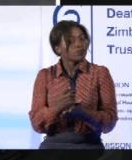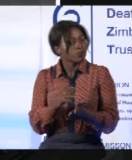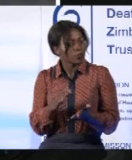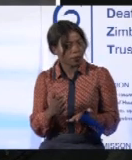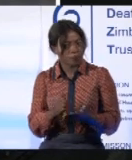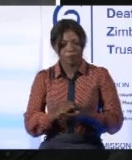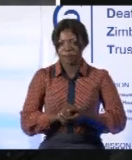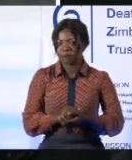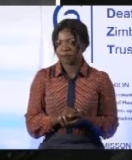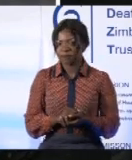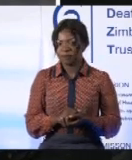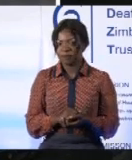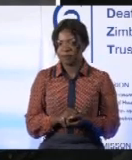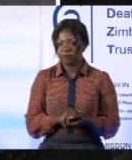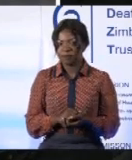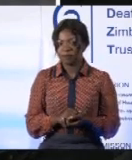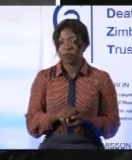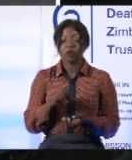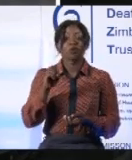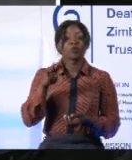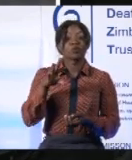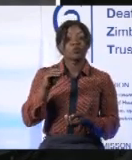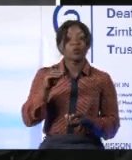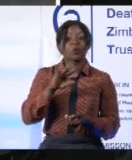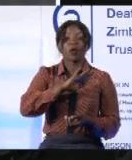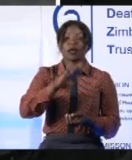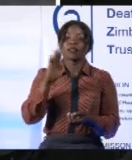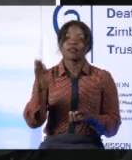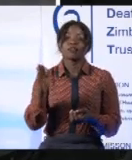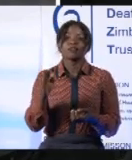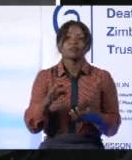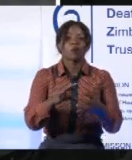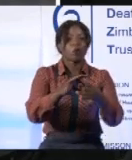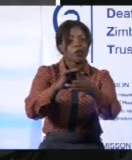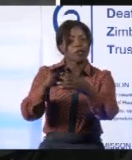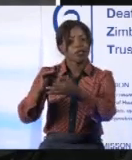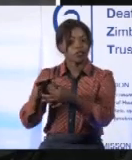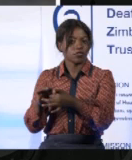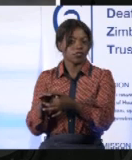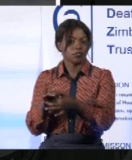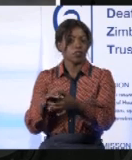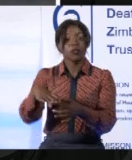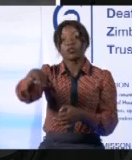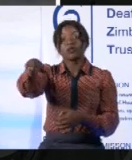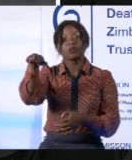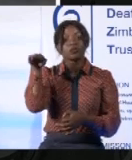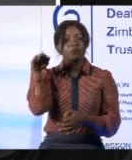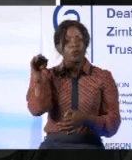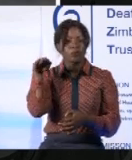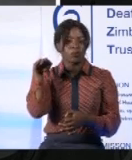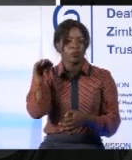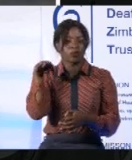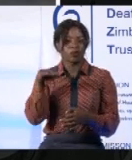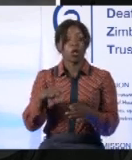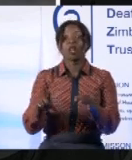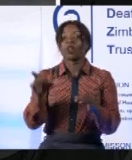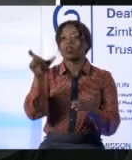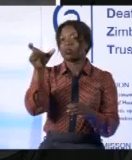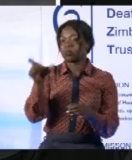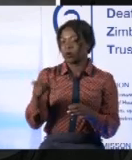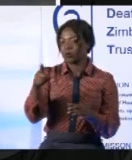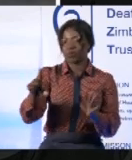that through lobbyist groups and the Zimbabwe Lawyers for Human Rights, they approached the court and they